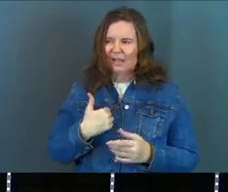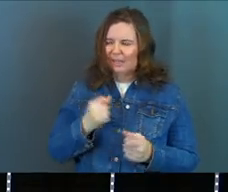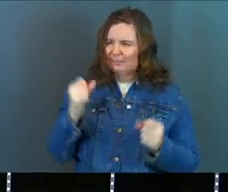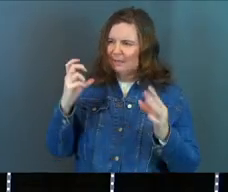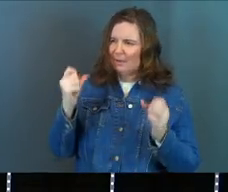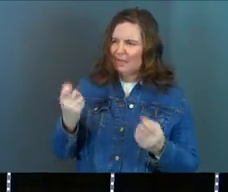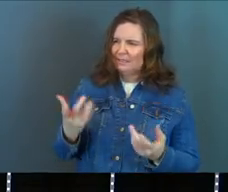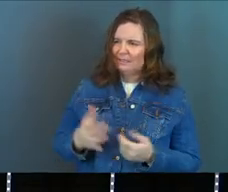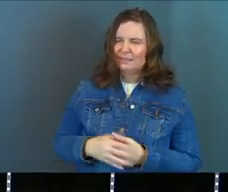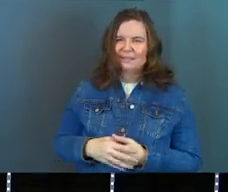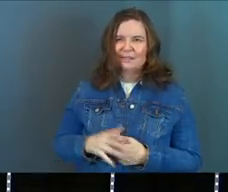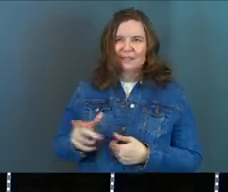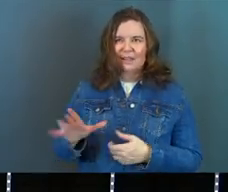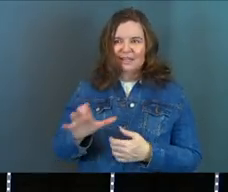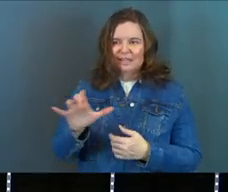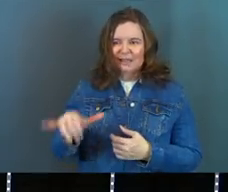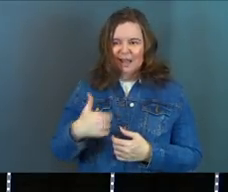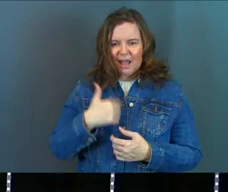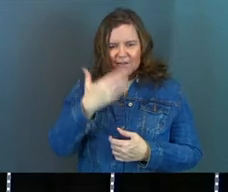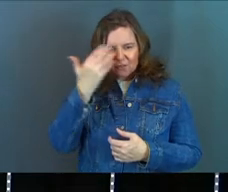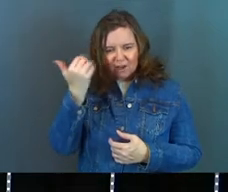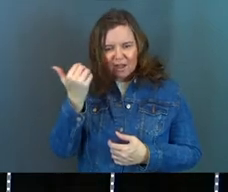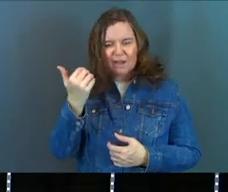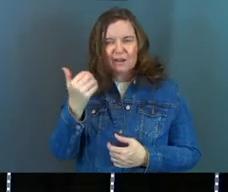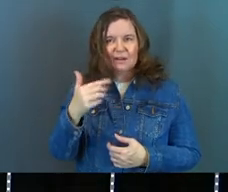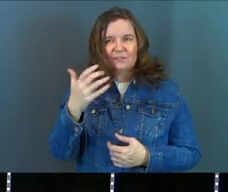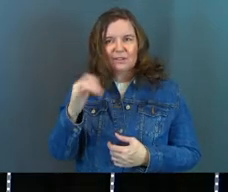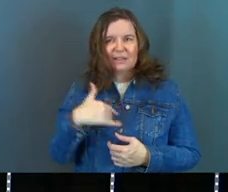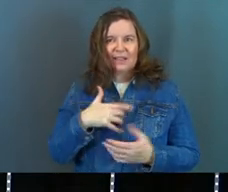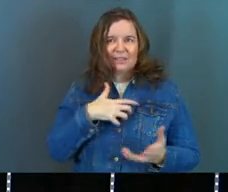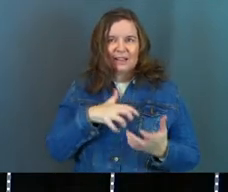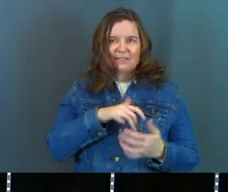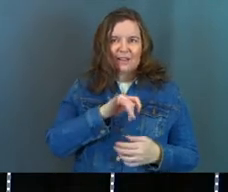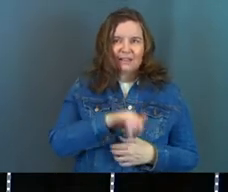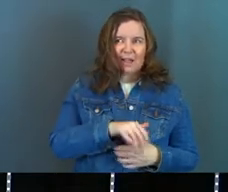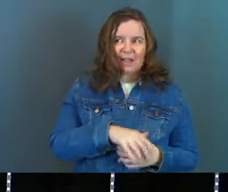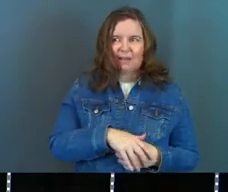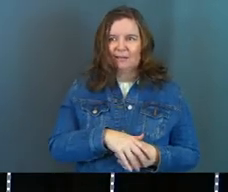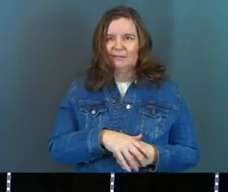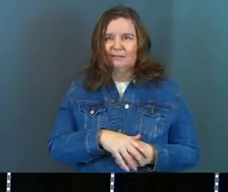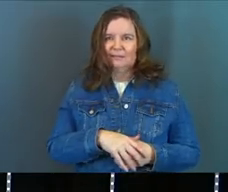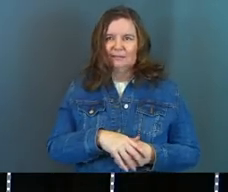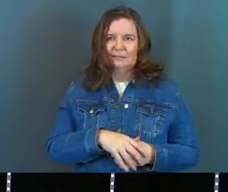like, I'm surprised that they did that. I forgot they laughed like that.